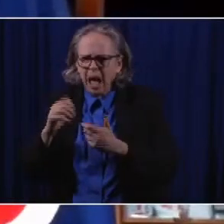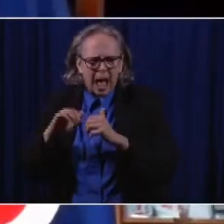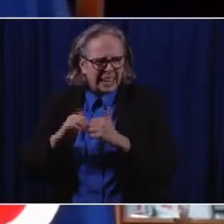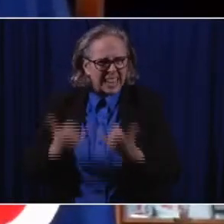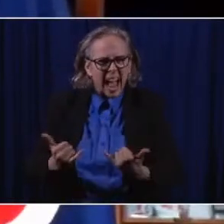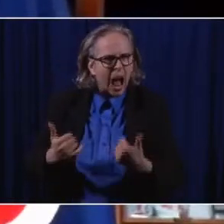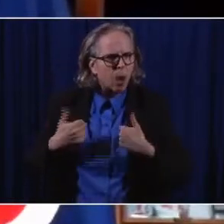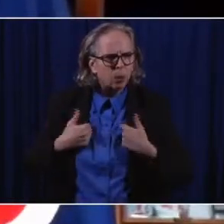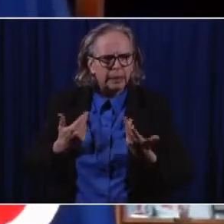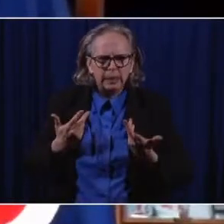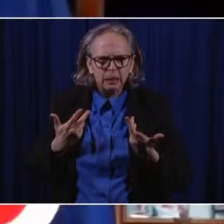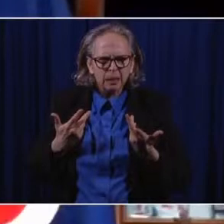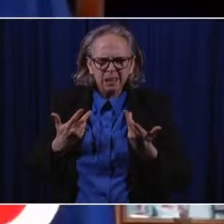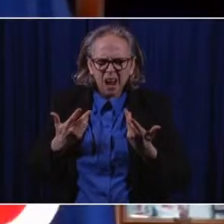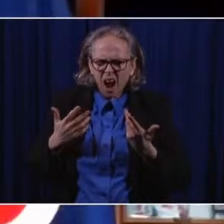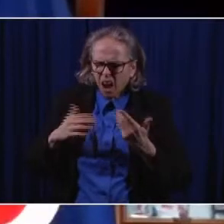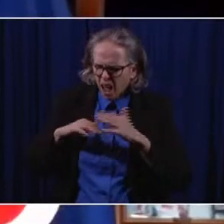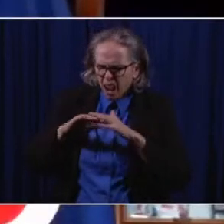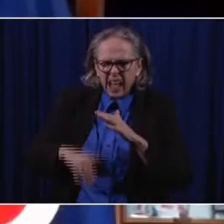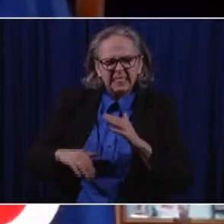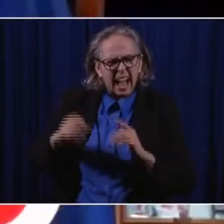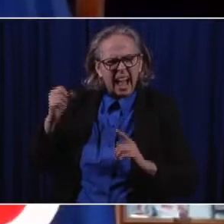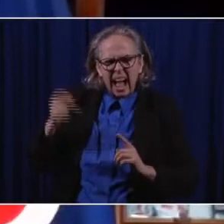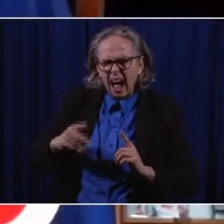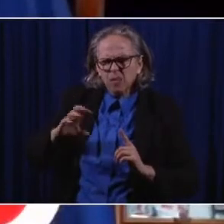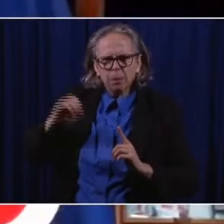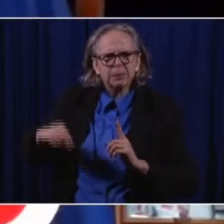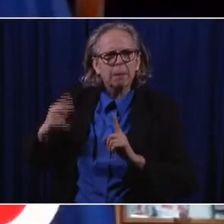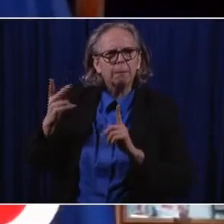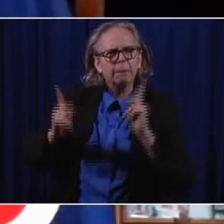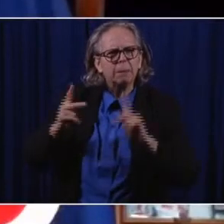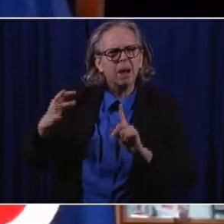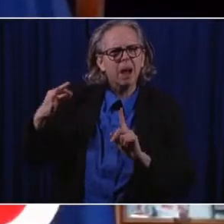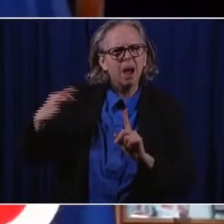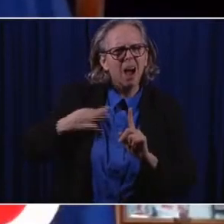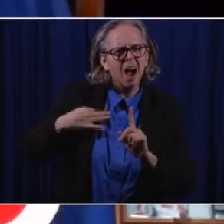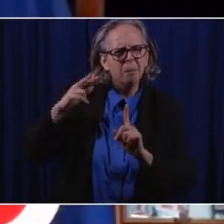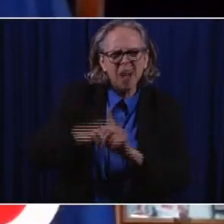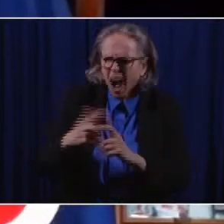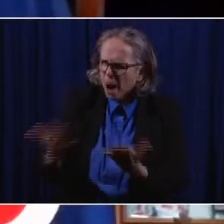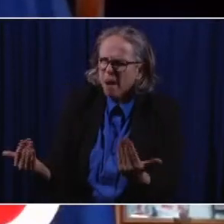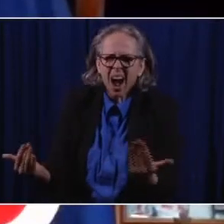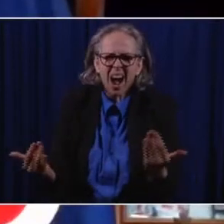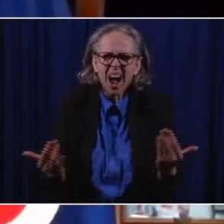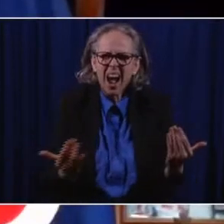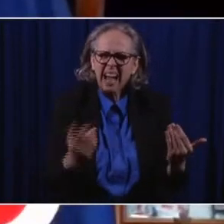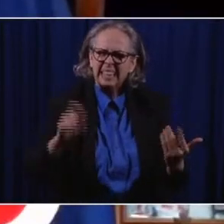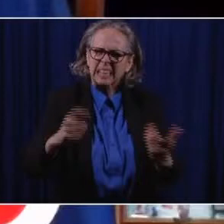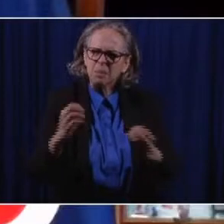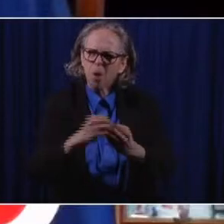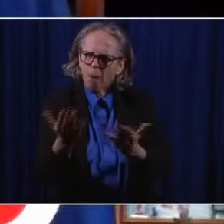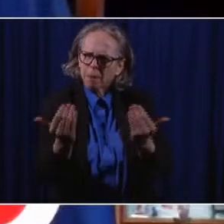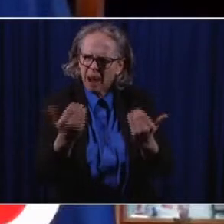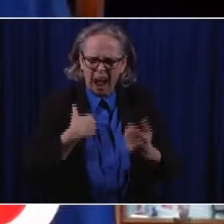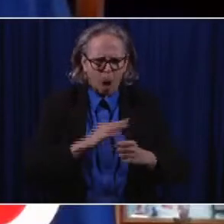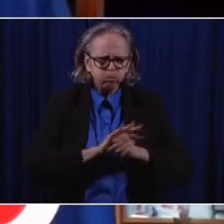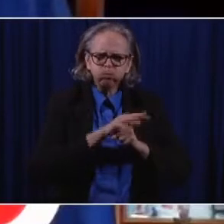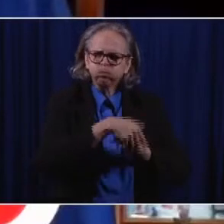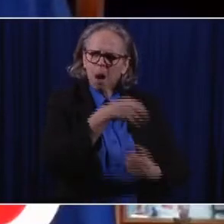less than 50% of the eligible bars and restaurants have applied to get that money. You're still eligible to do